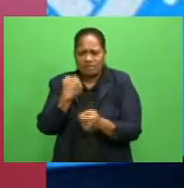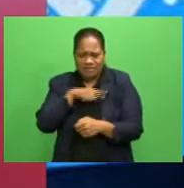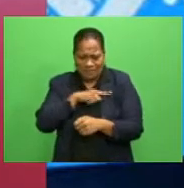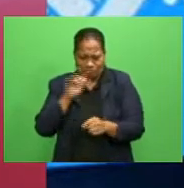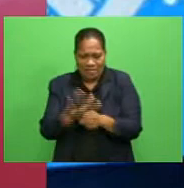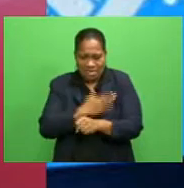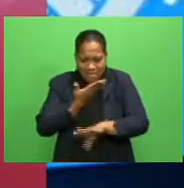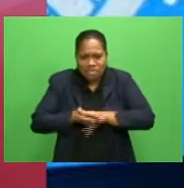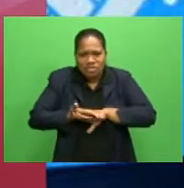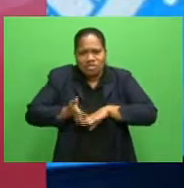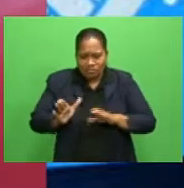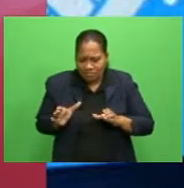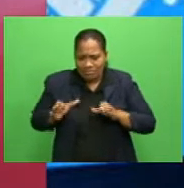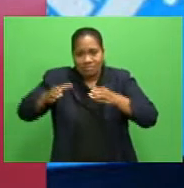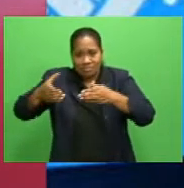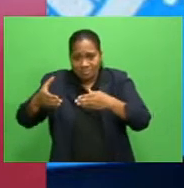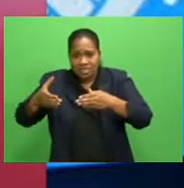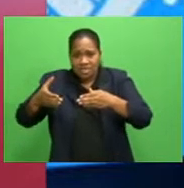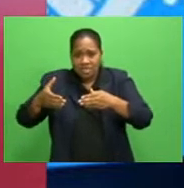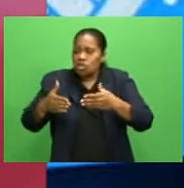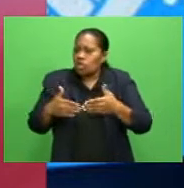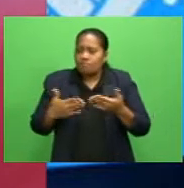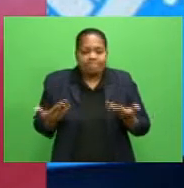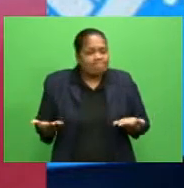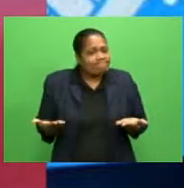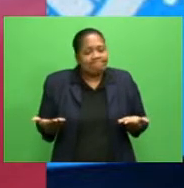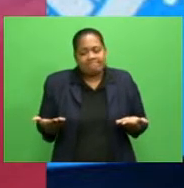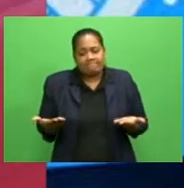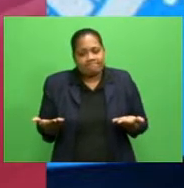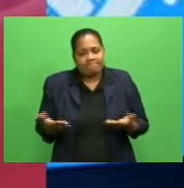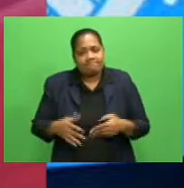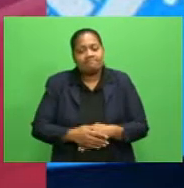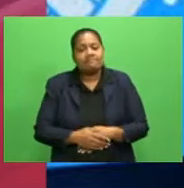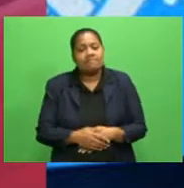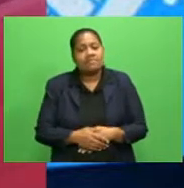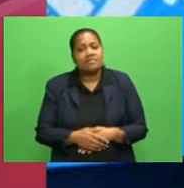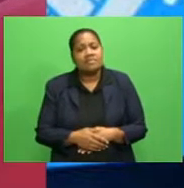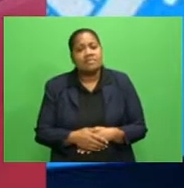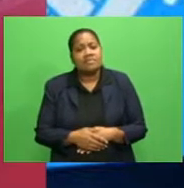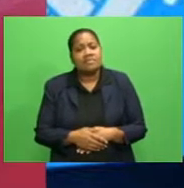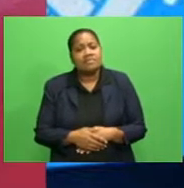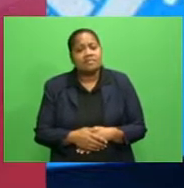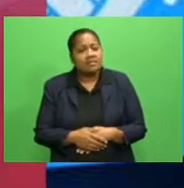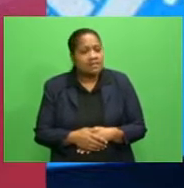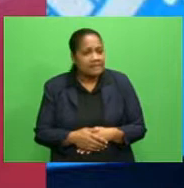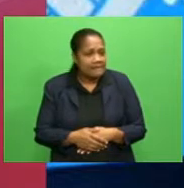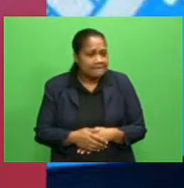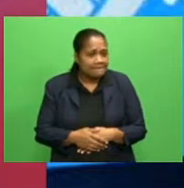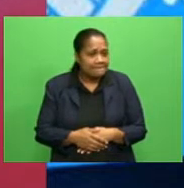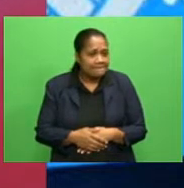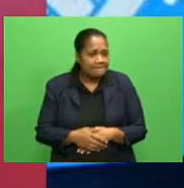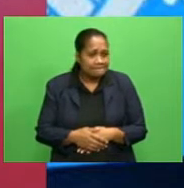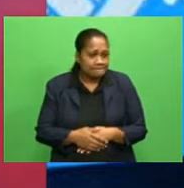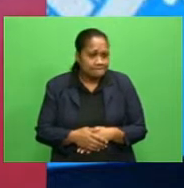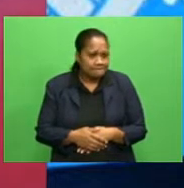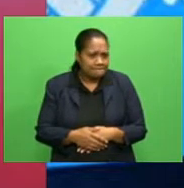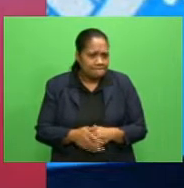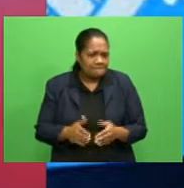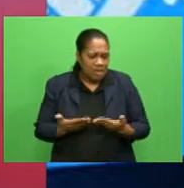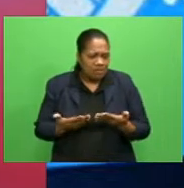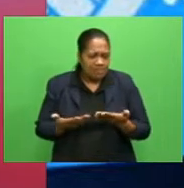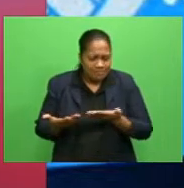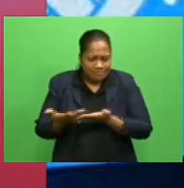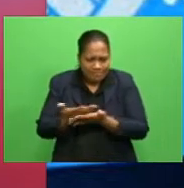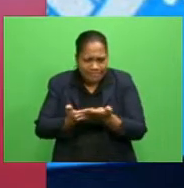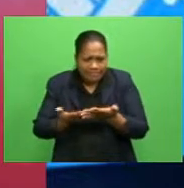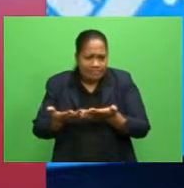party, which at the moment is immature to talk about and